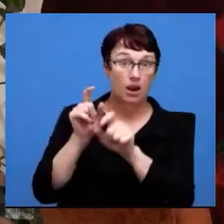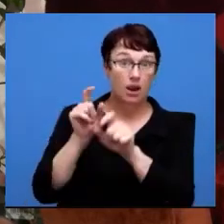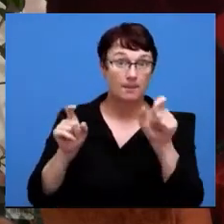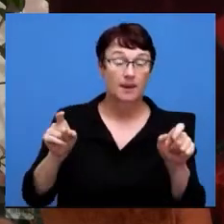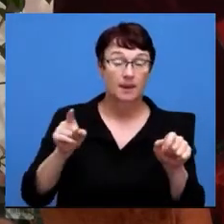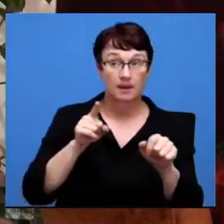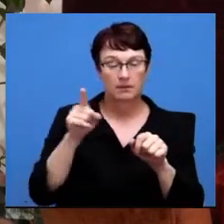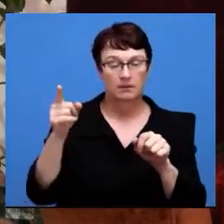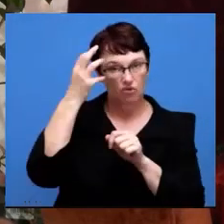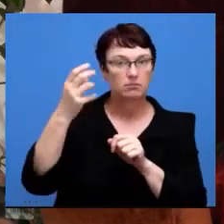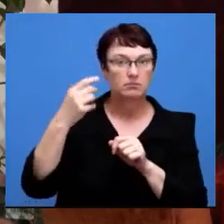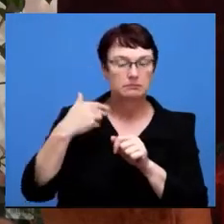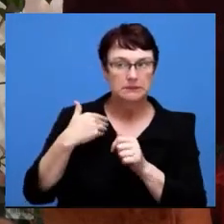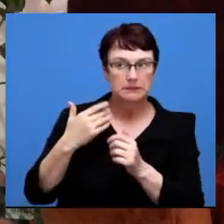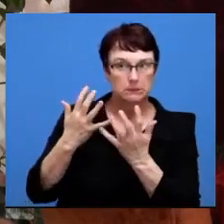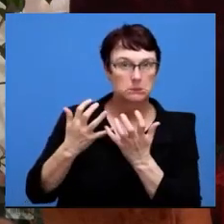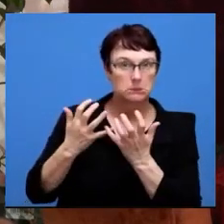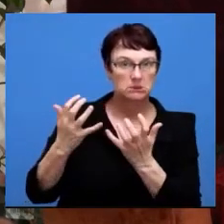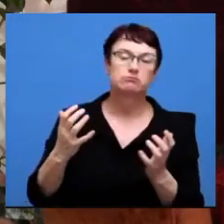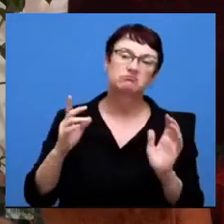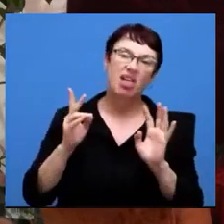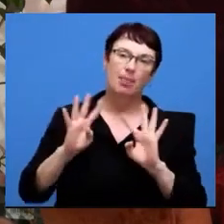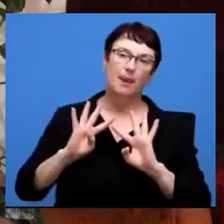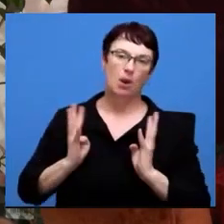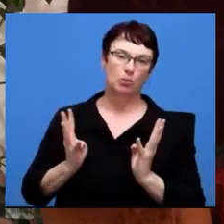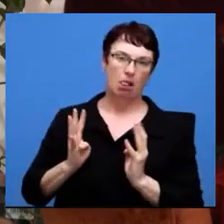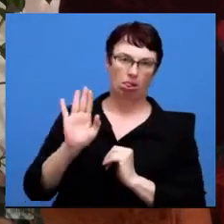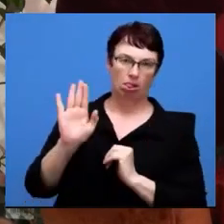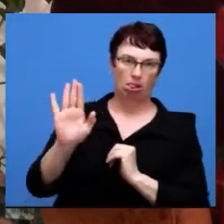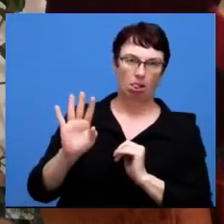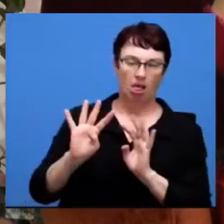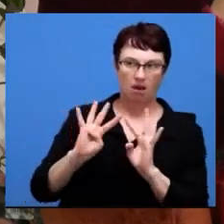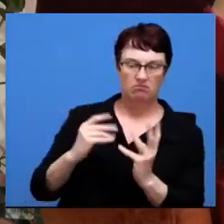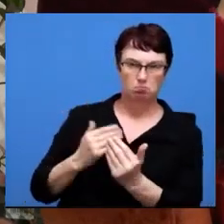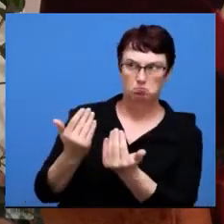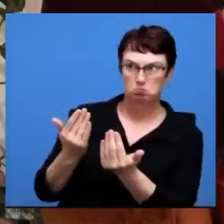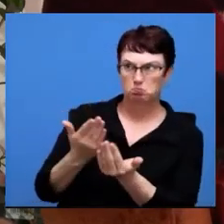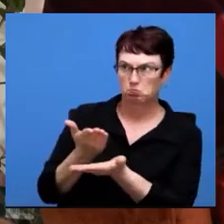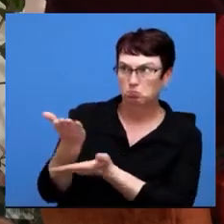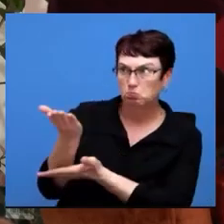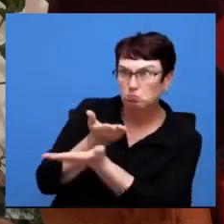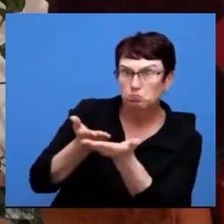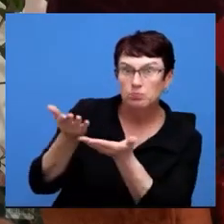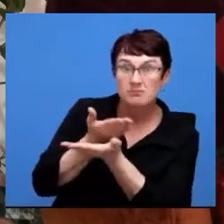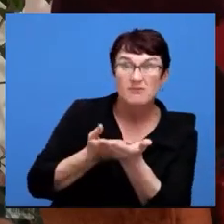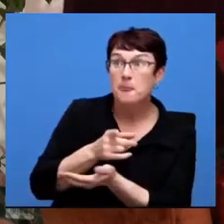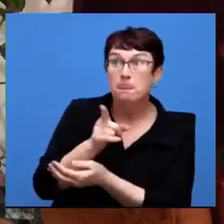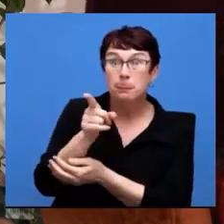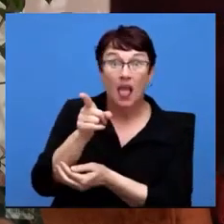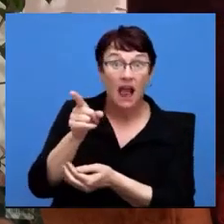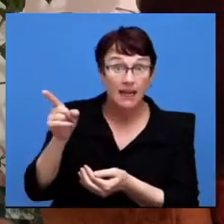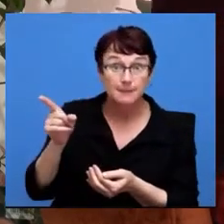the council. And so after that, let's say the singular, the individual